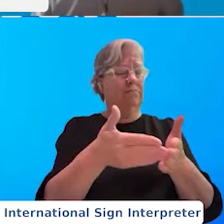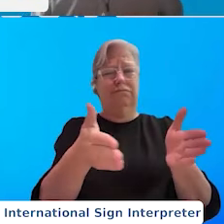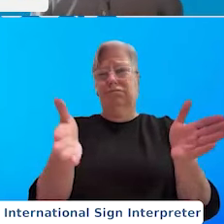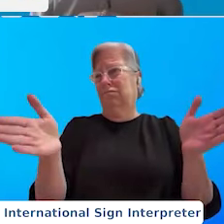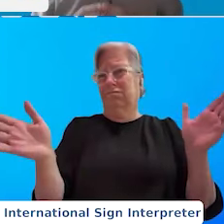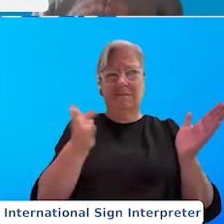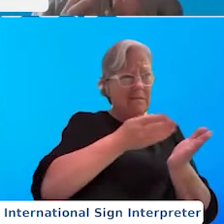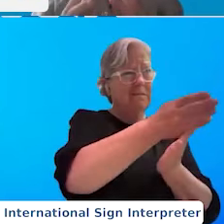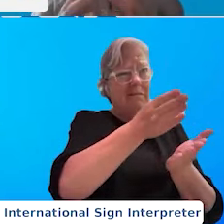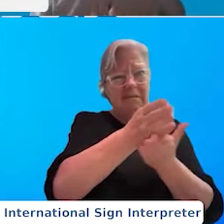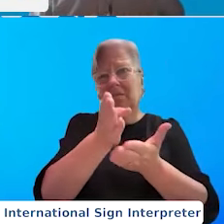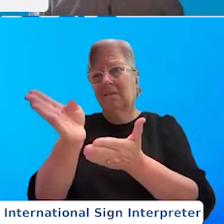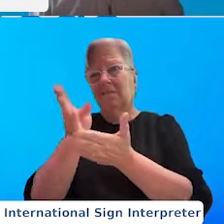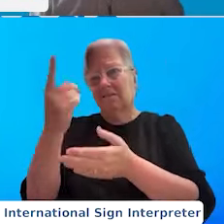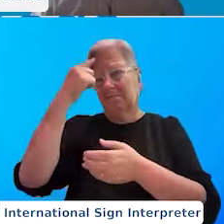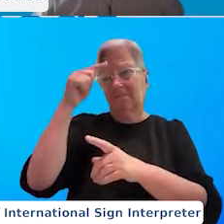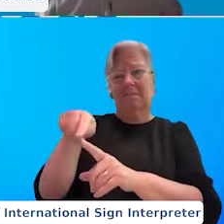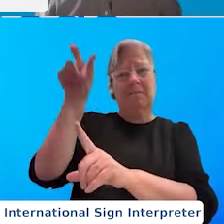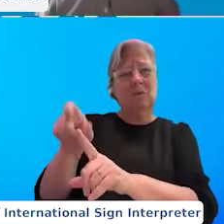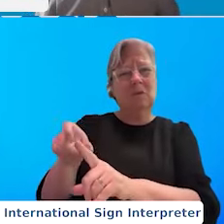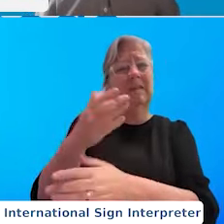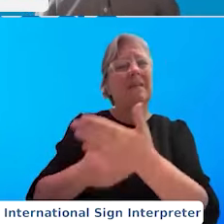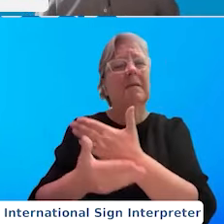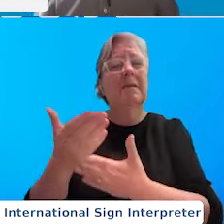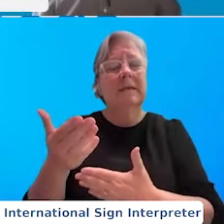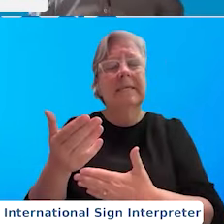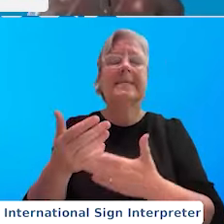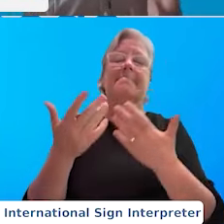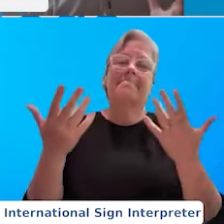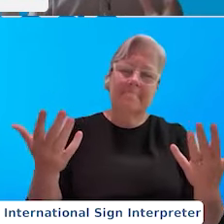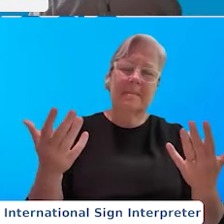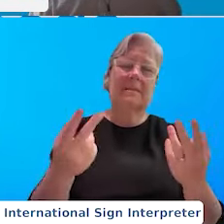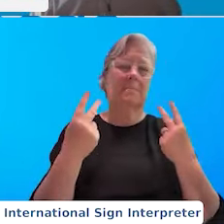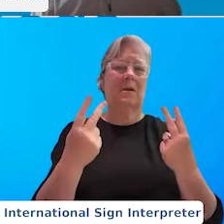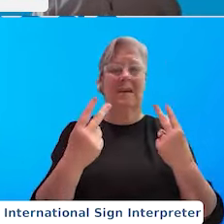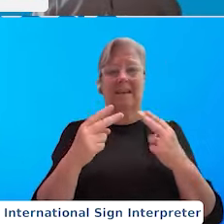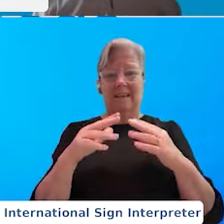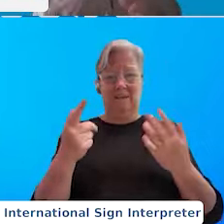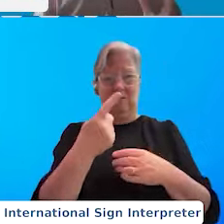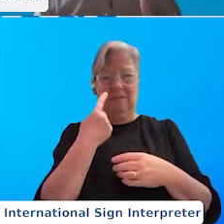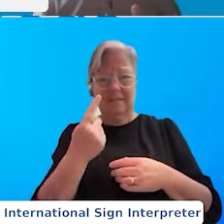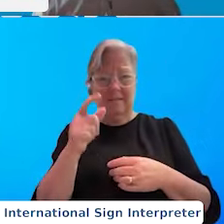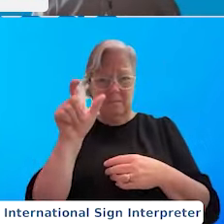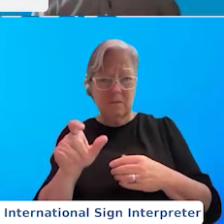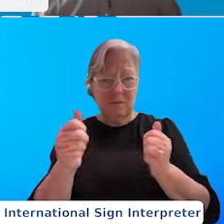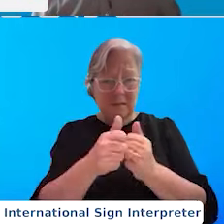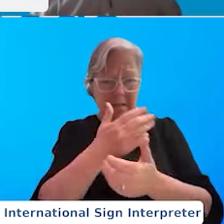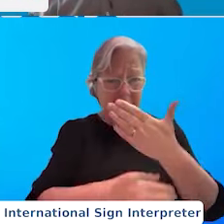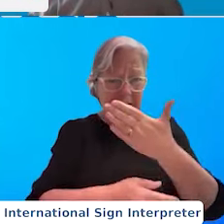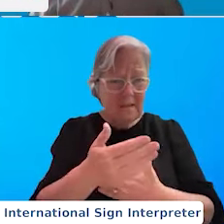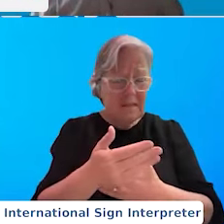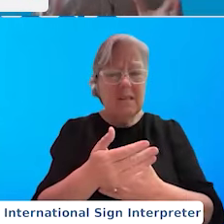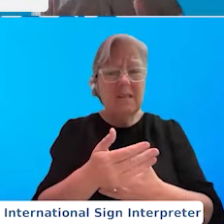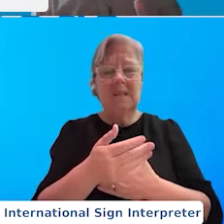To conclude, one thing that is extremely important is that if we want to be able to support persons with disabilities